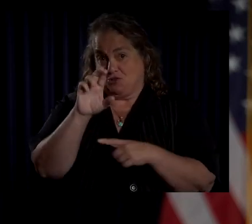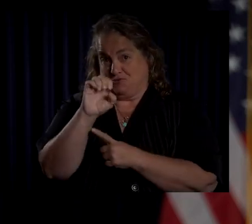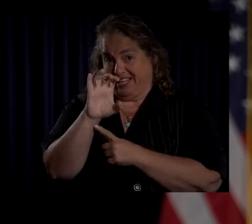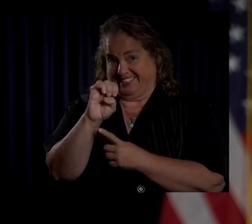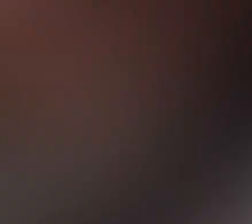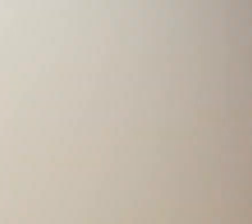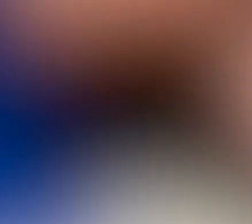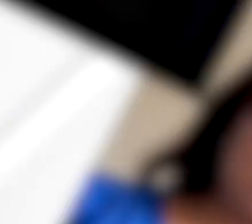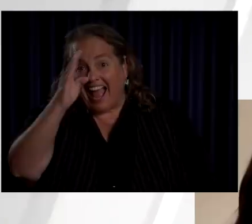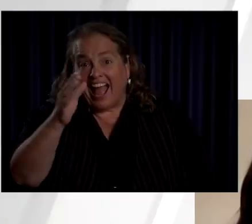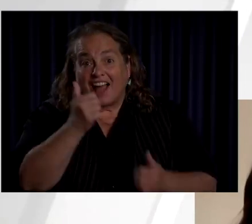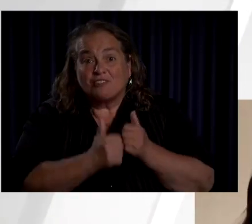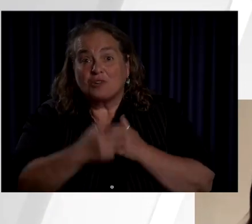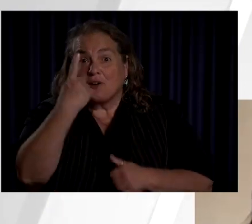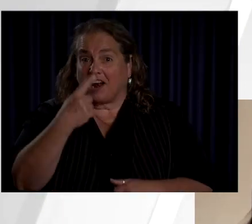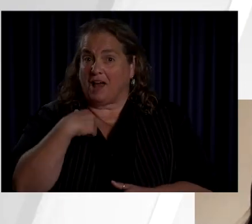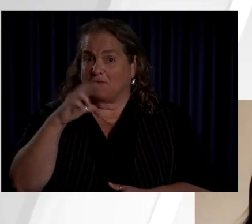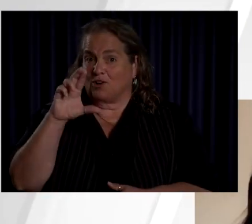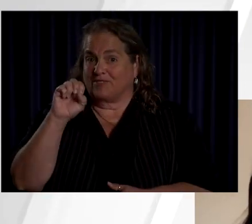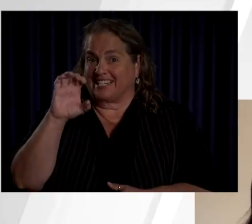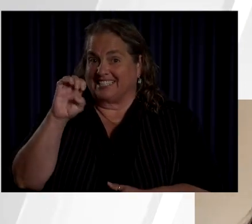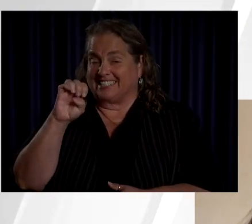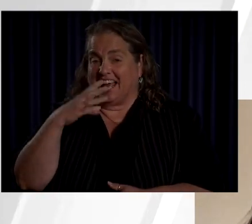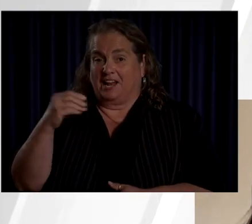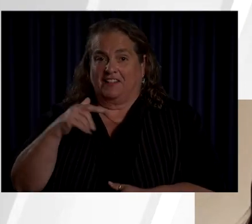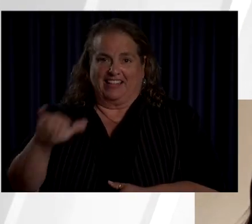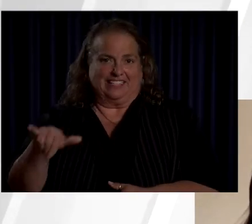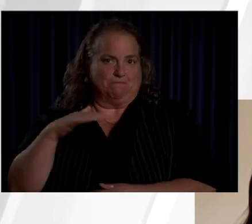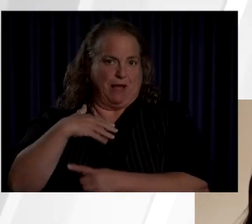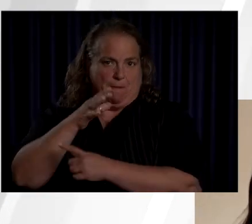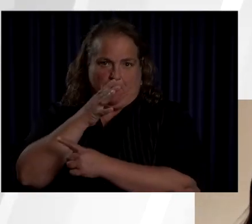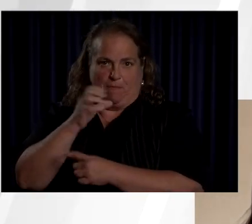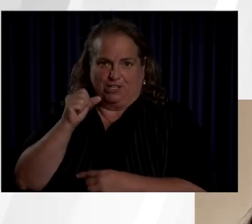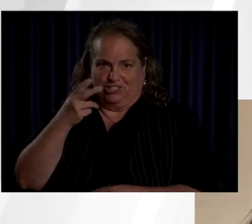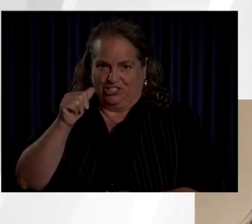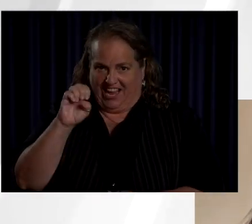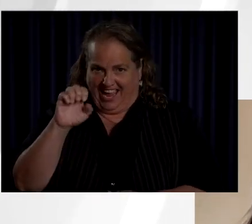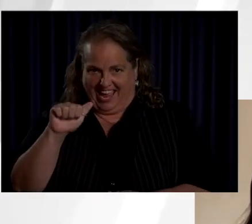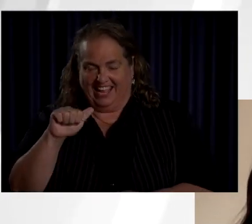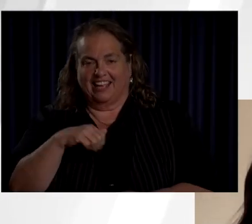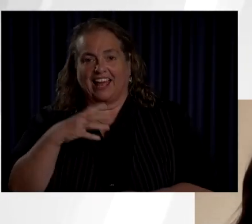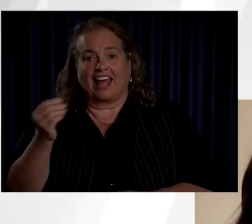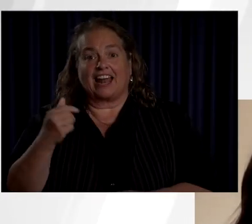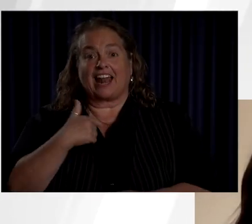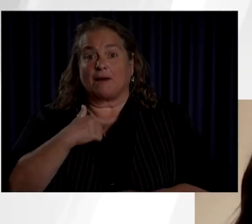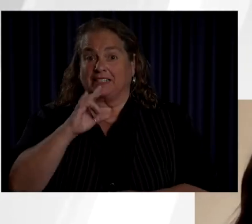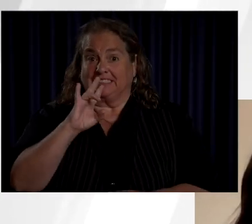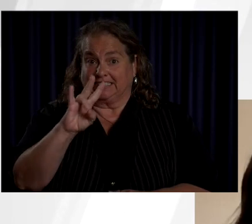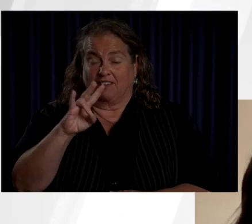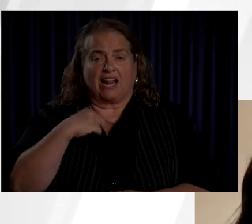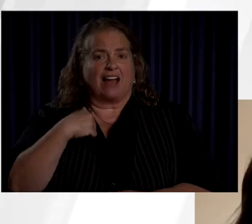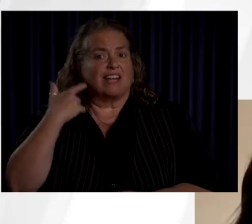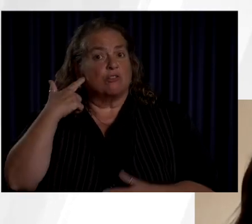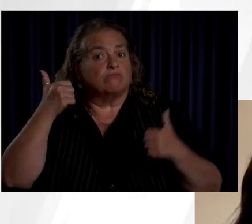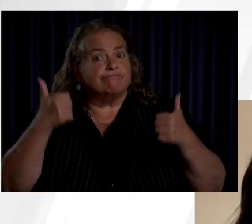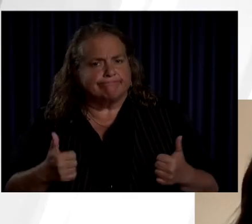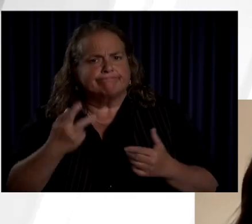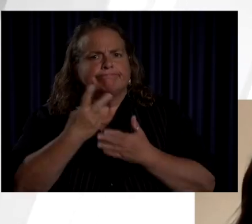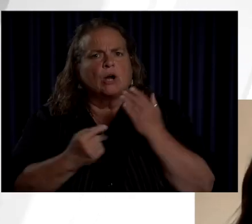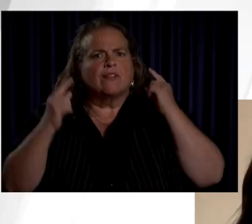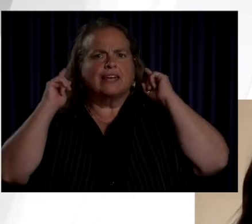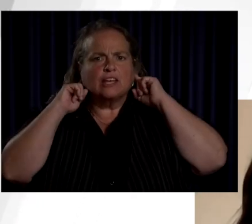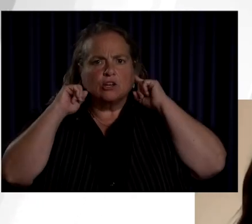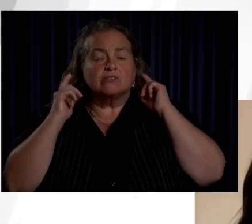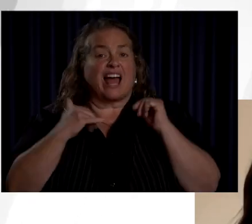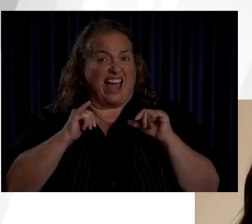Reese. Hi everyone, I'm Reese and this is my mom Shay. I'm 7 and I have hearing loss in both